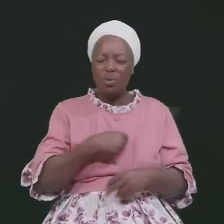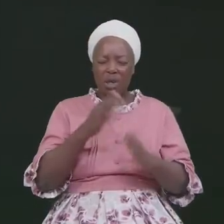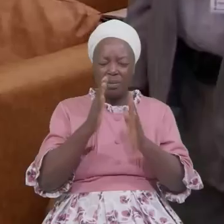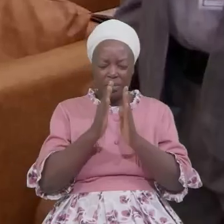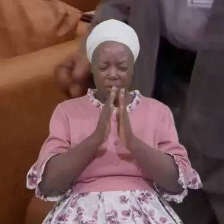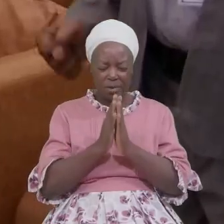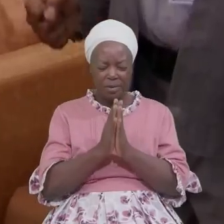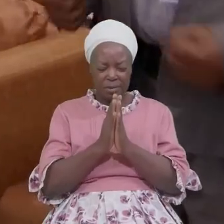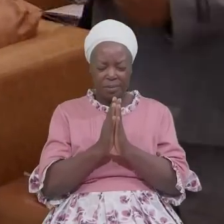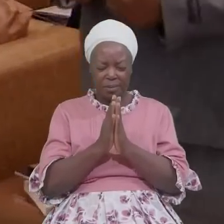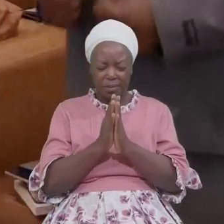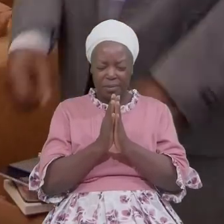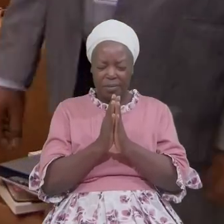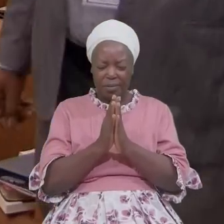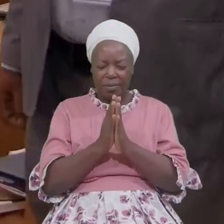pray.